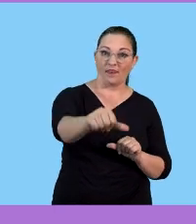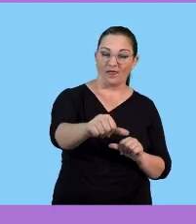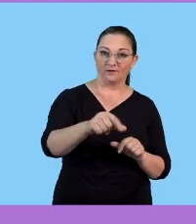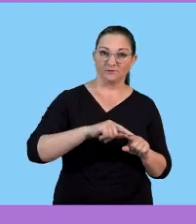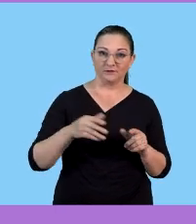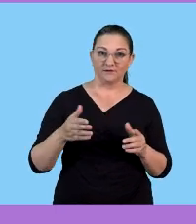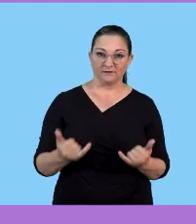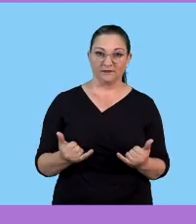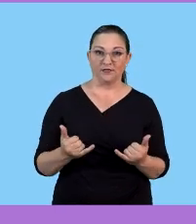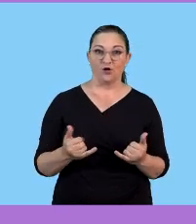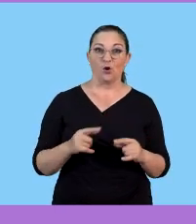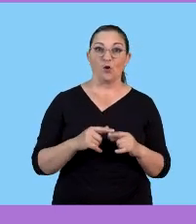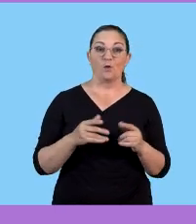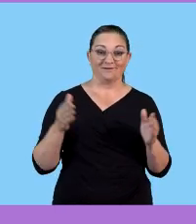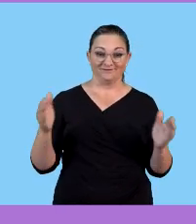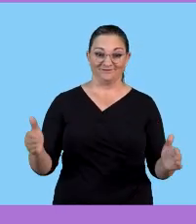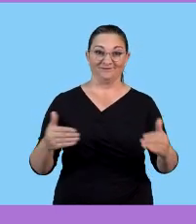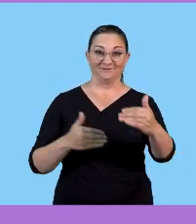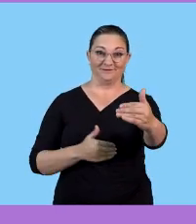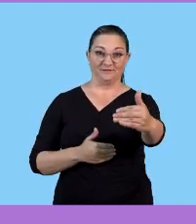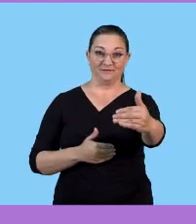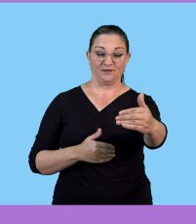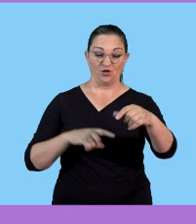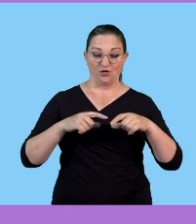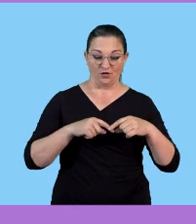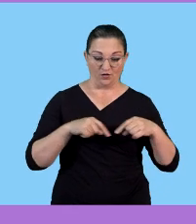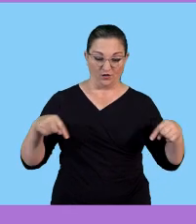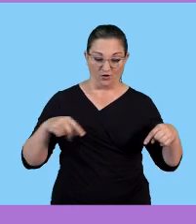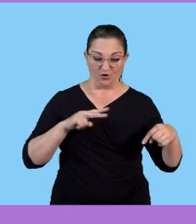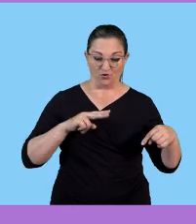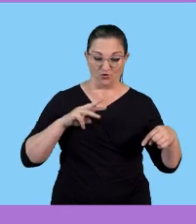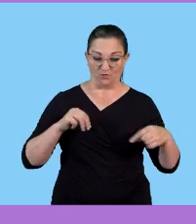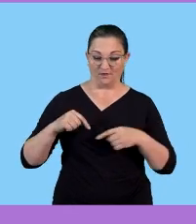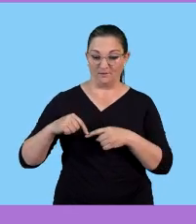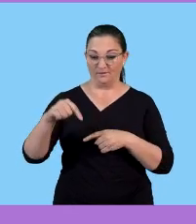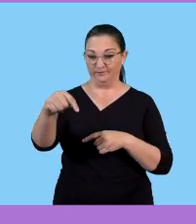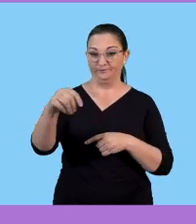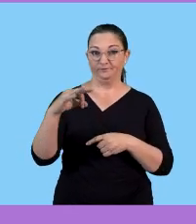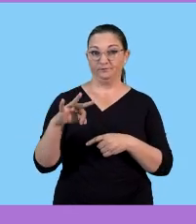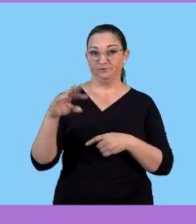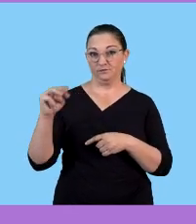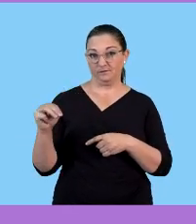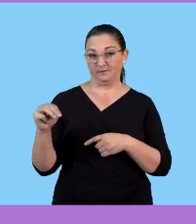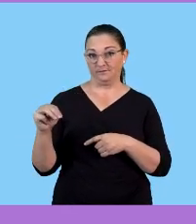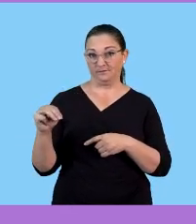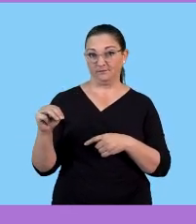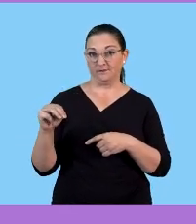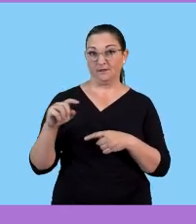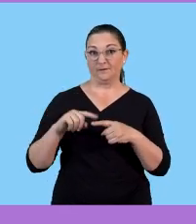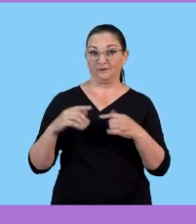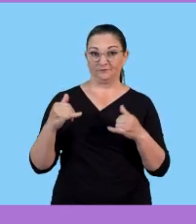in a rectangle measuring 2 meters by 3 meters and the triangle's